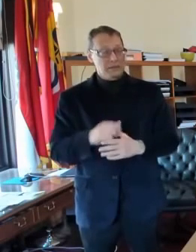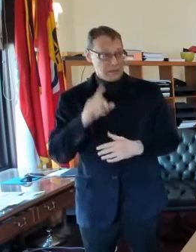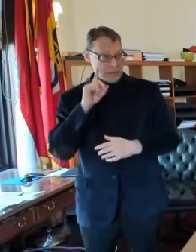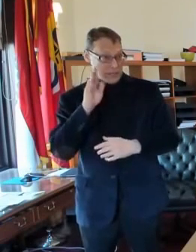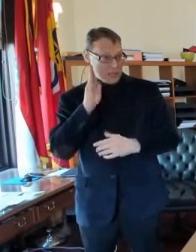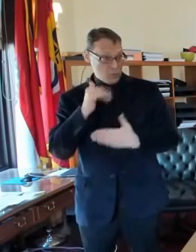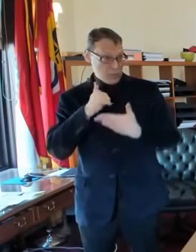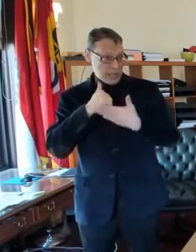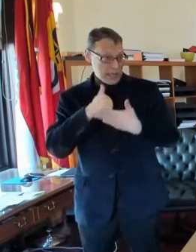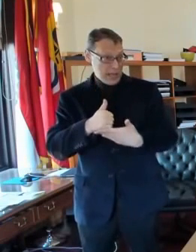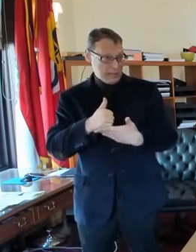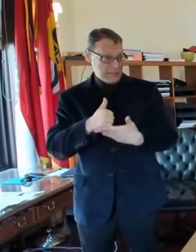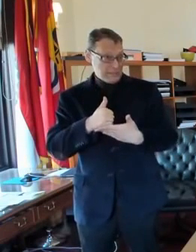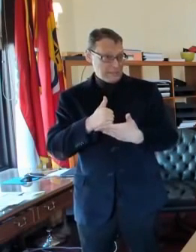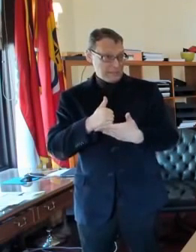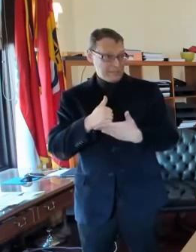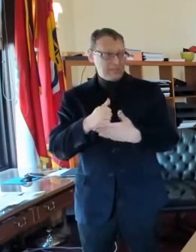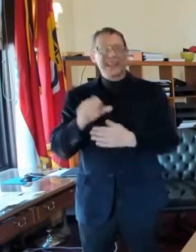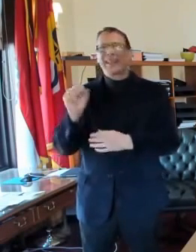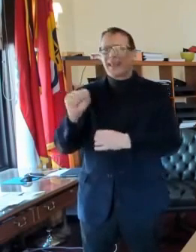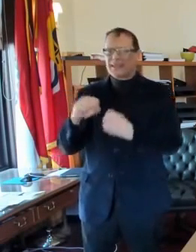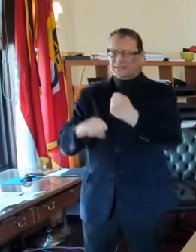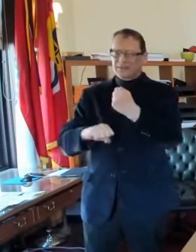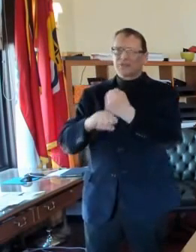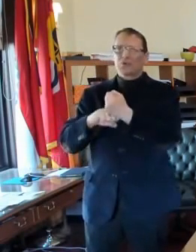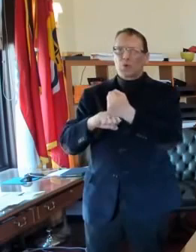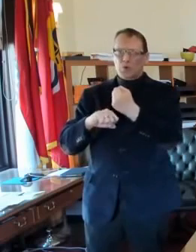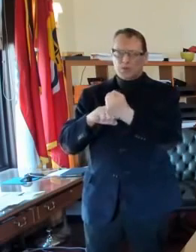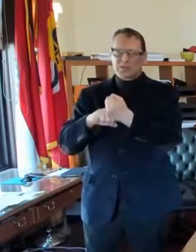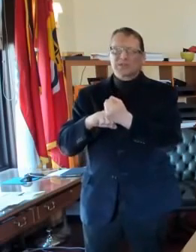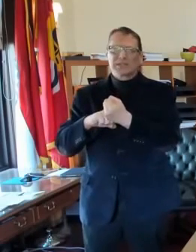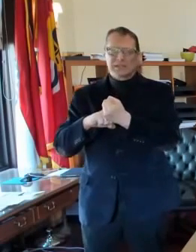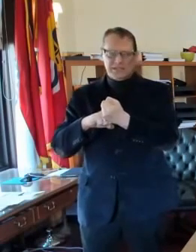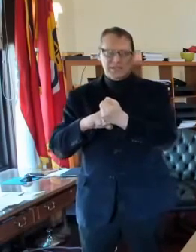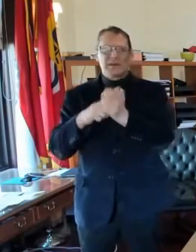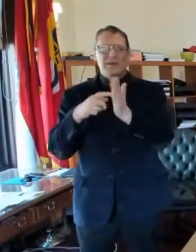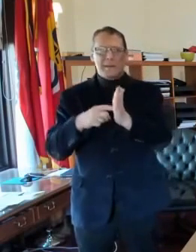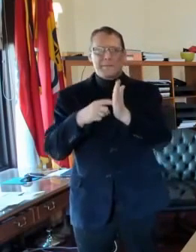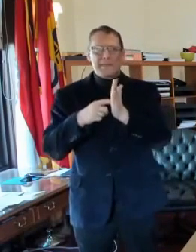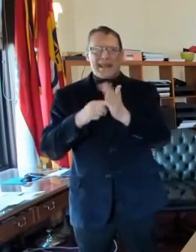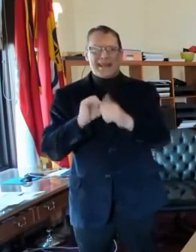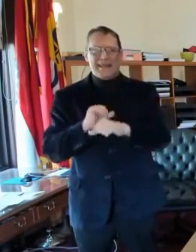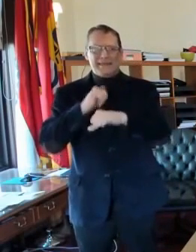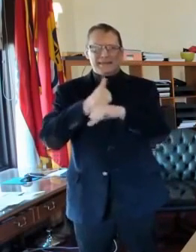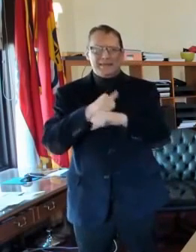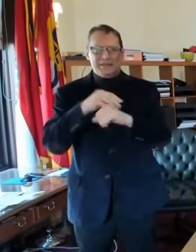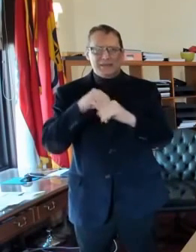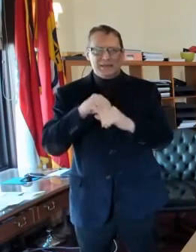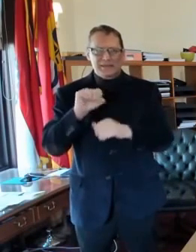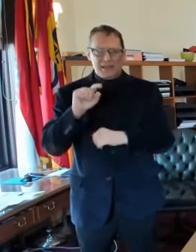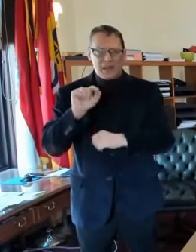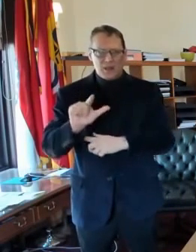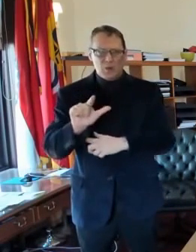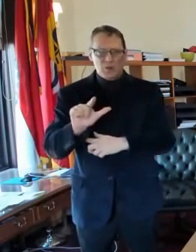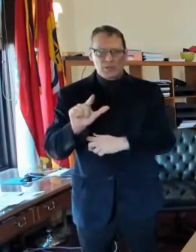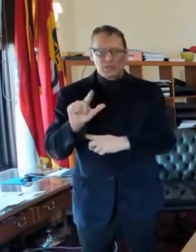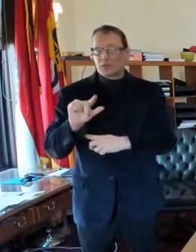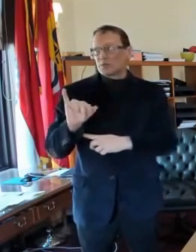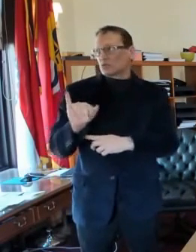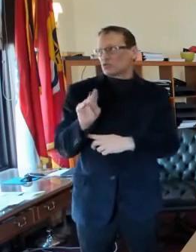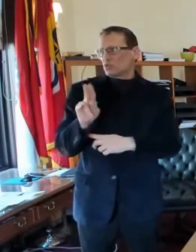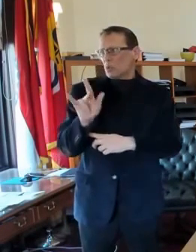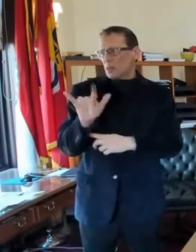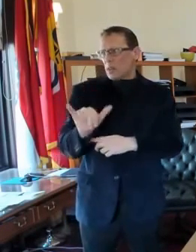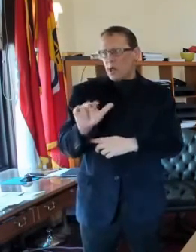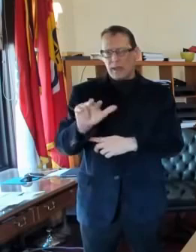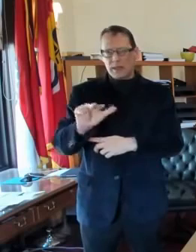Louis region? Oh, of course I'm supportive. We've had a mask mandate in place in the city of St. Louis since July 3rd, I think was